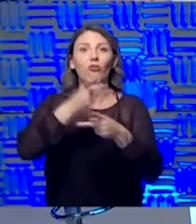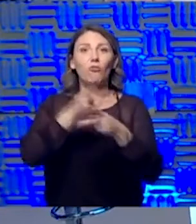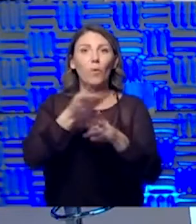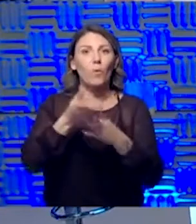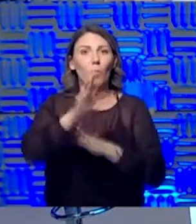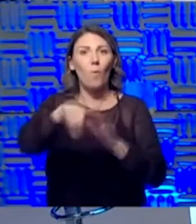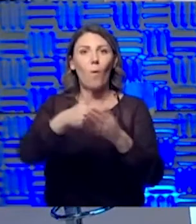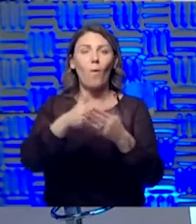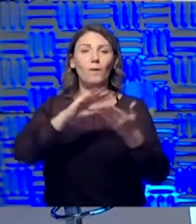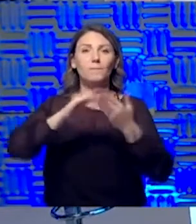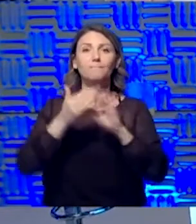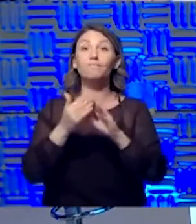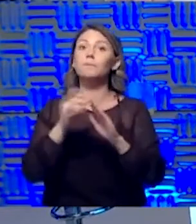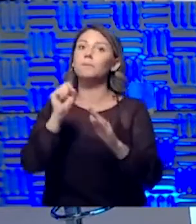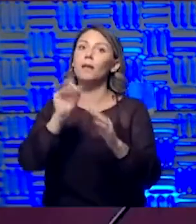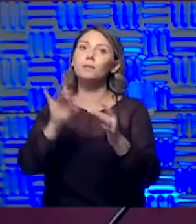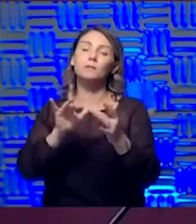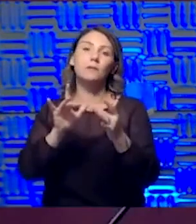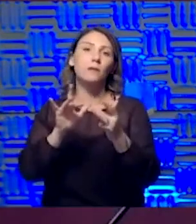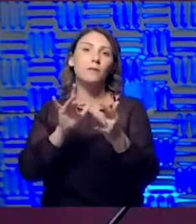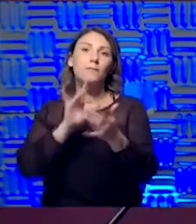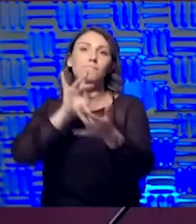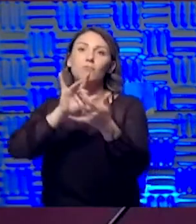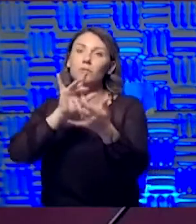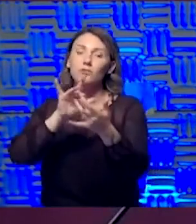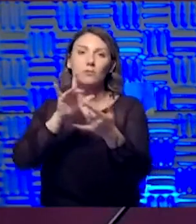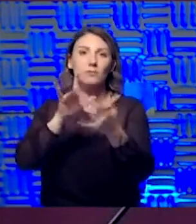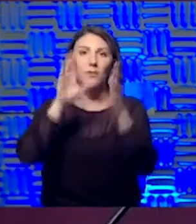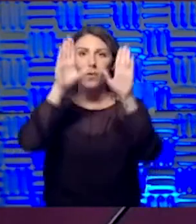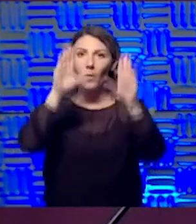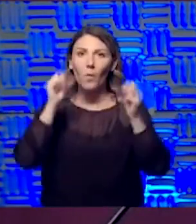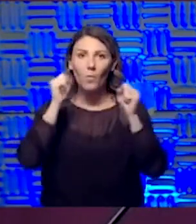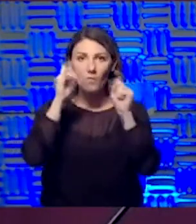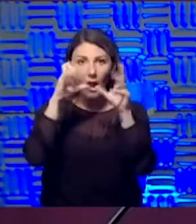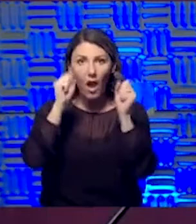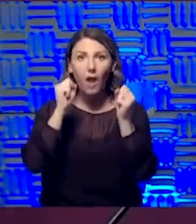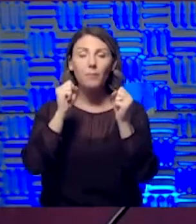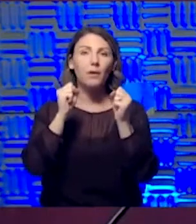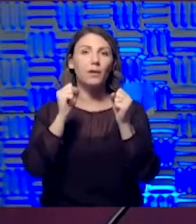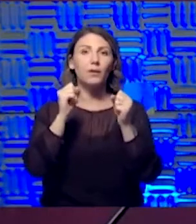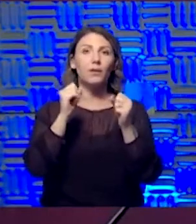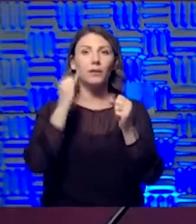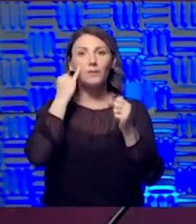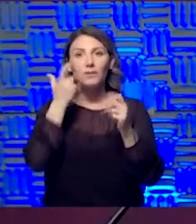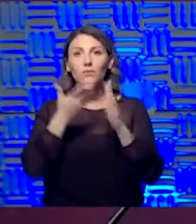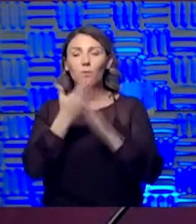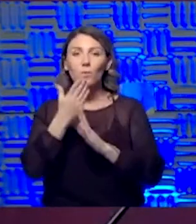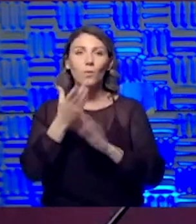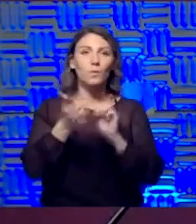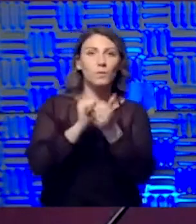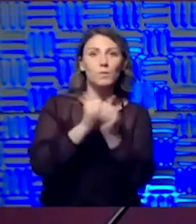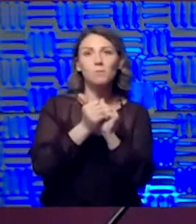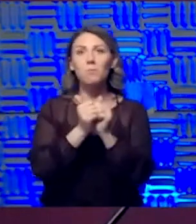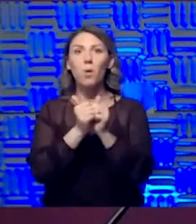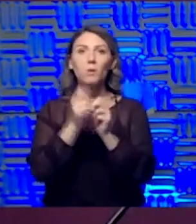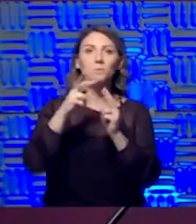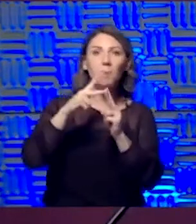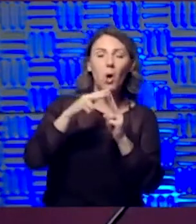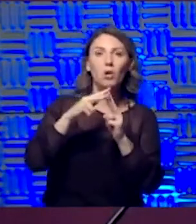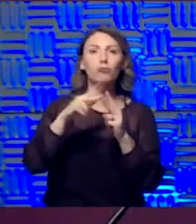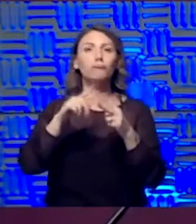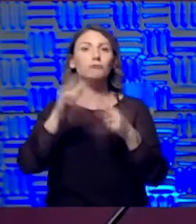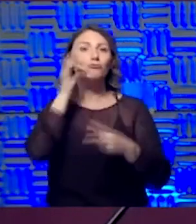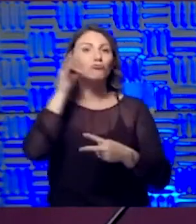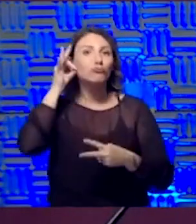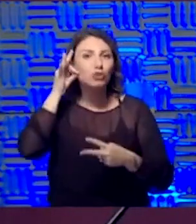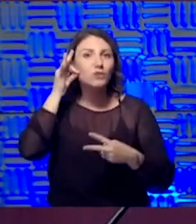Yeah, the reach outs have been phenomenal. And whether those are through our sports partners, the Chiefs and the Royals, or whether those are some